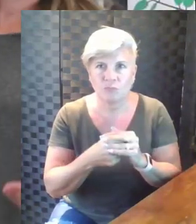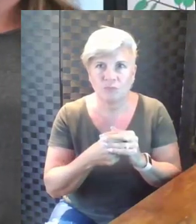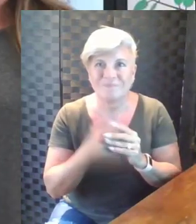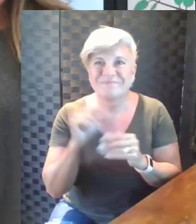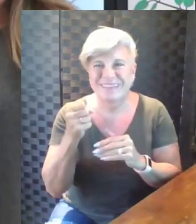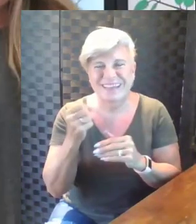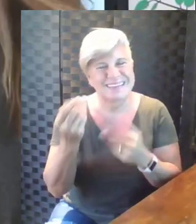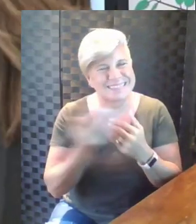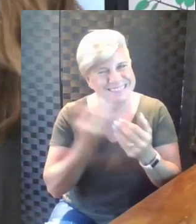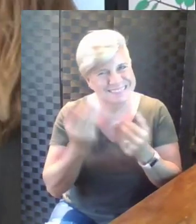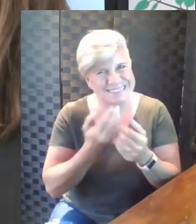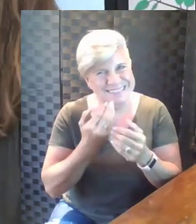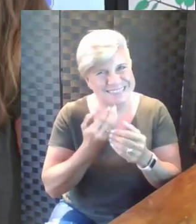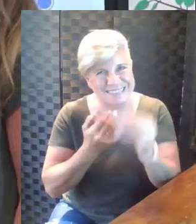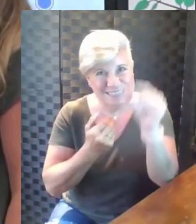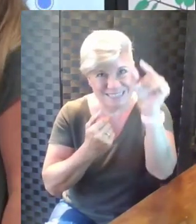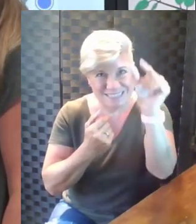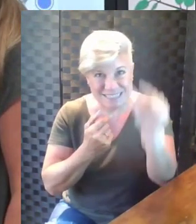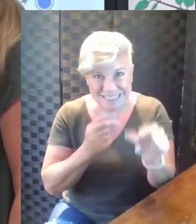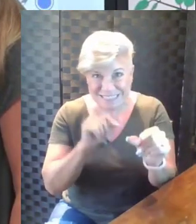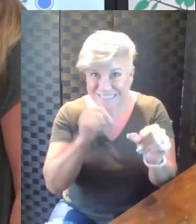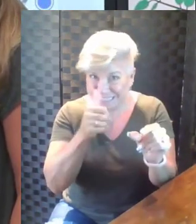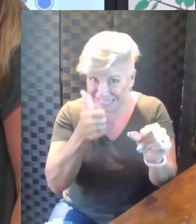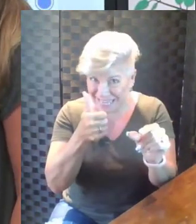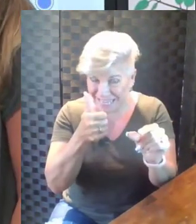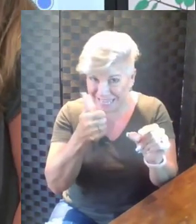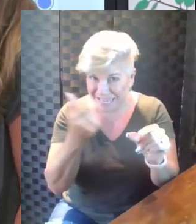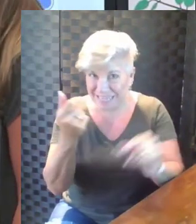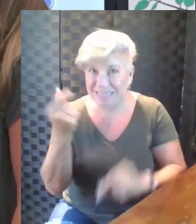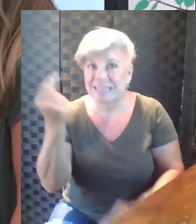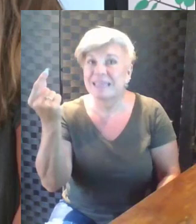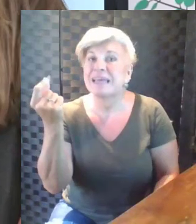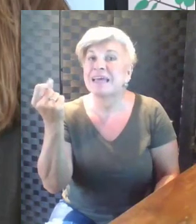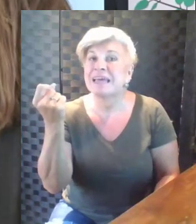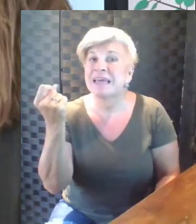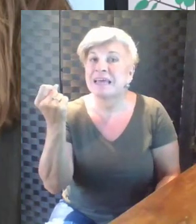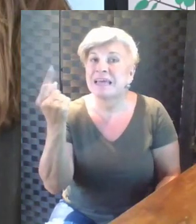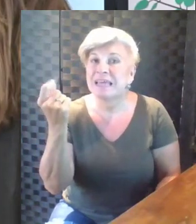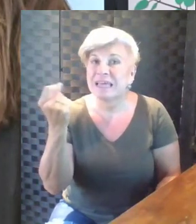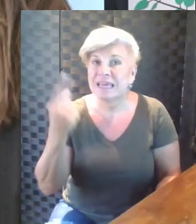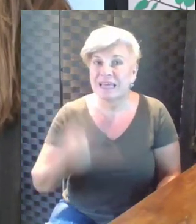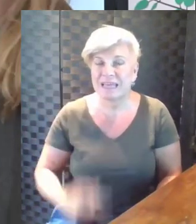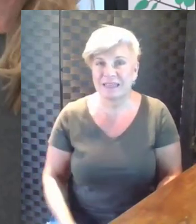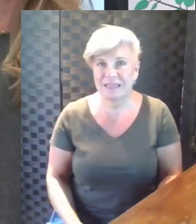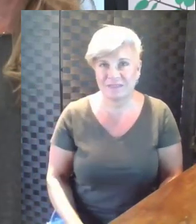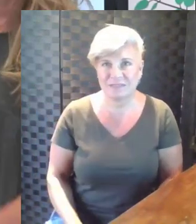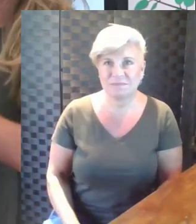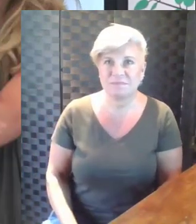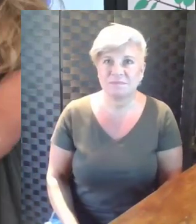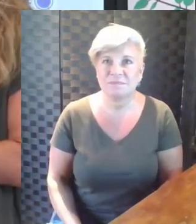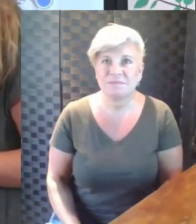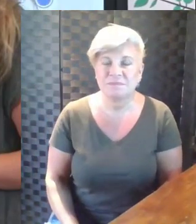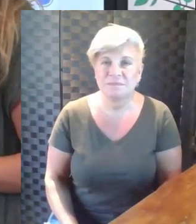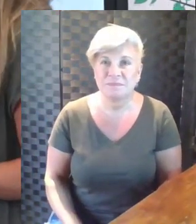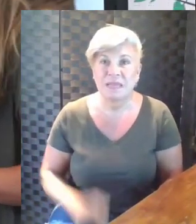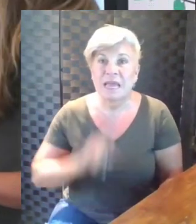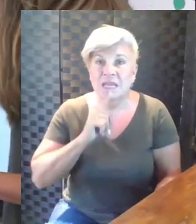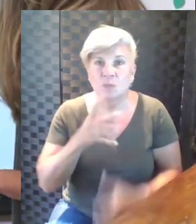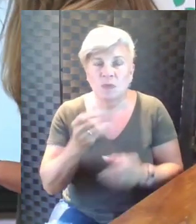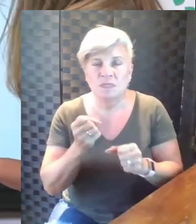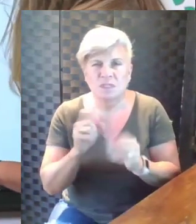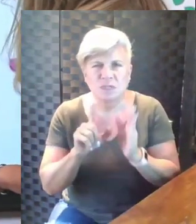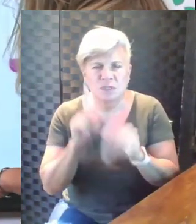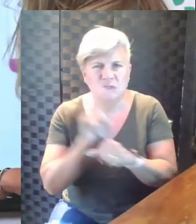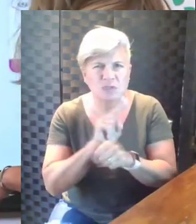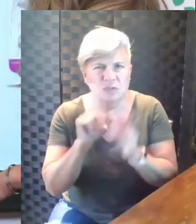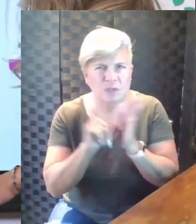Yep, this one's a little easier and a little faster. So this would be 10, and one more would be 11. Now I actually want us to take a minute